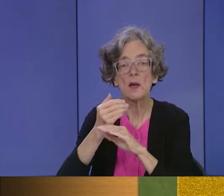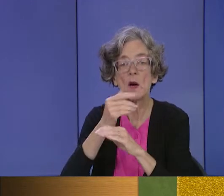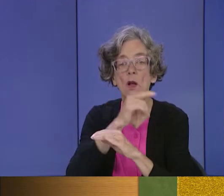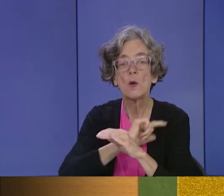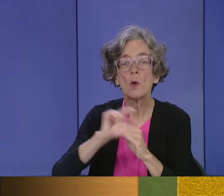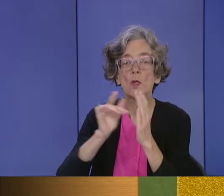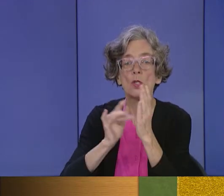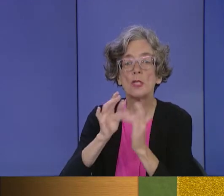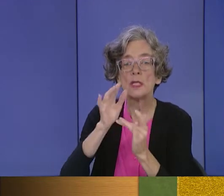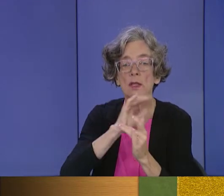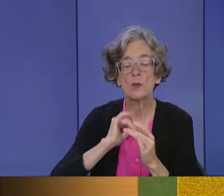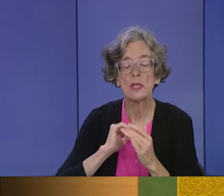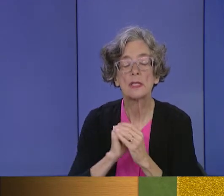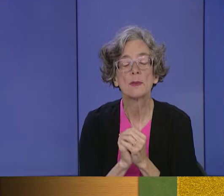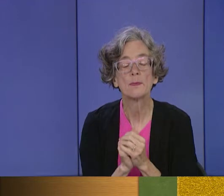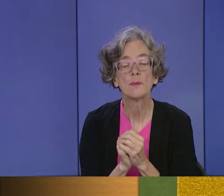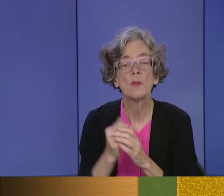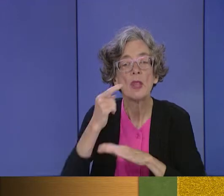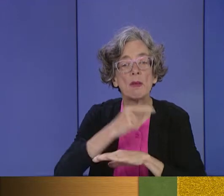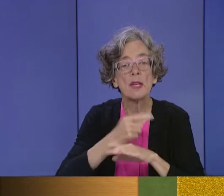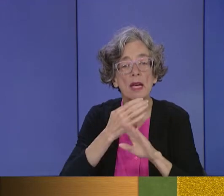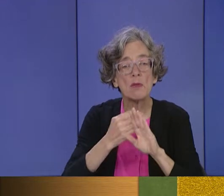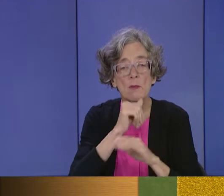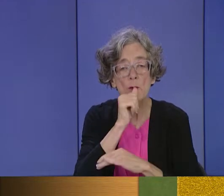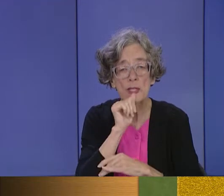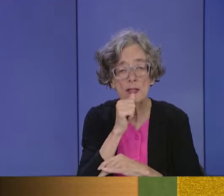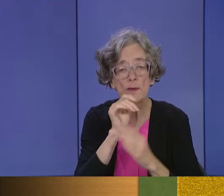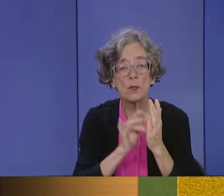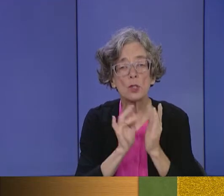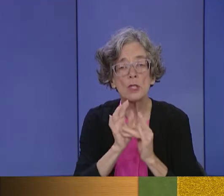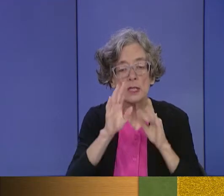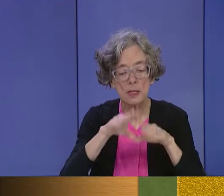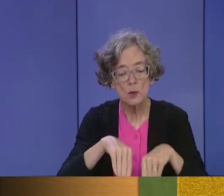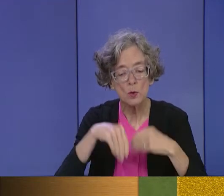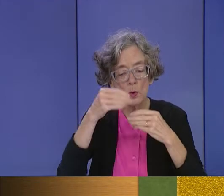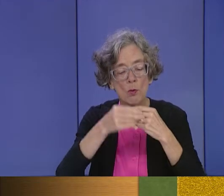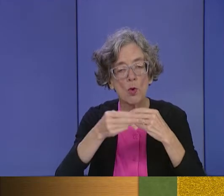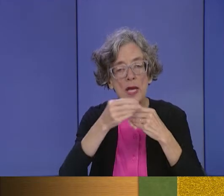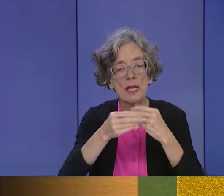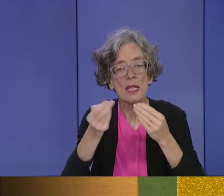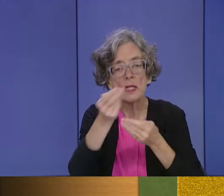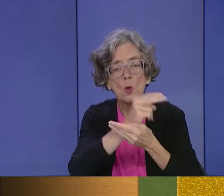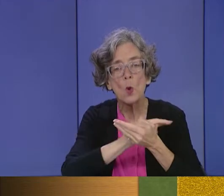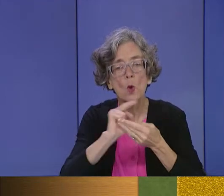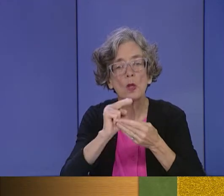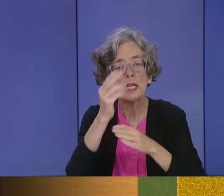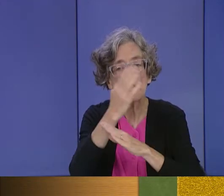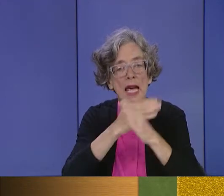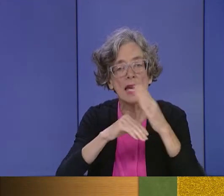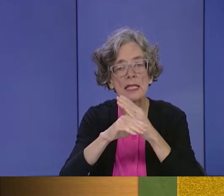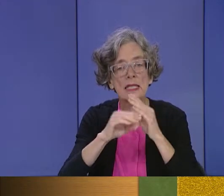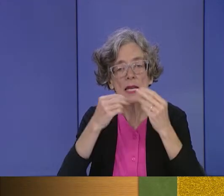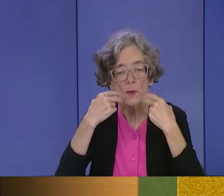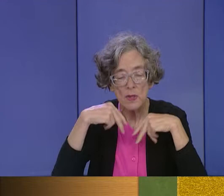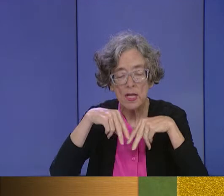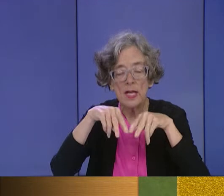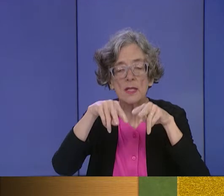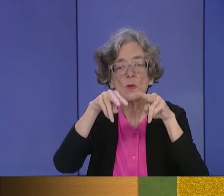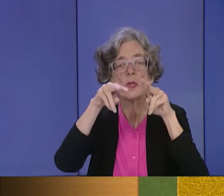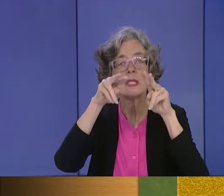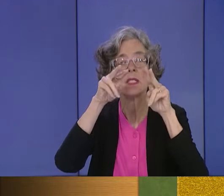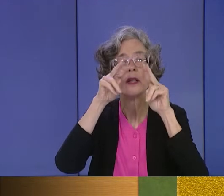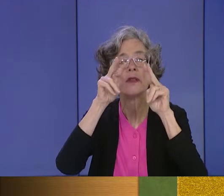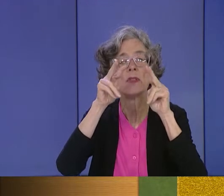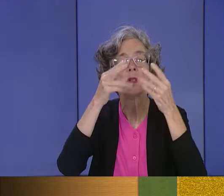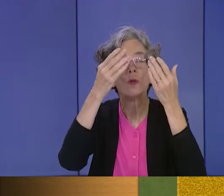Christ. On the day before he was to suffer, he took bread in his holy and venerable hands, and with eyes raised to heaven,